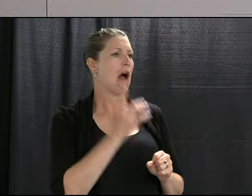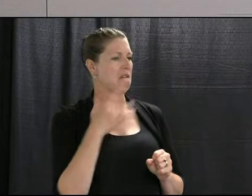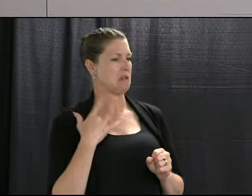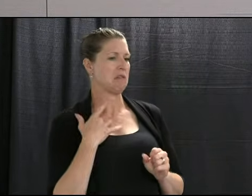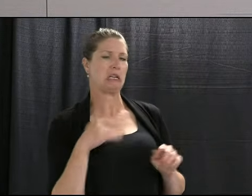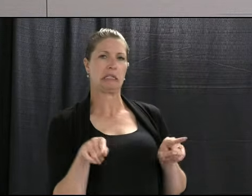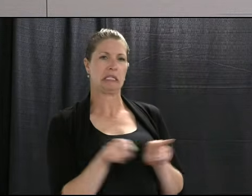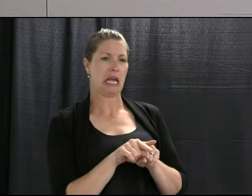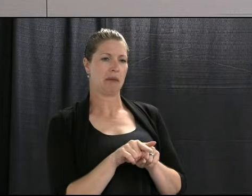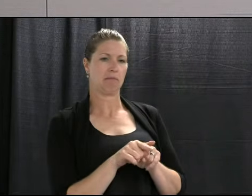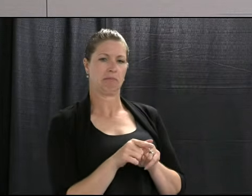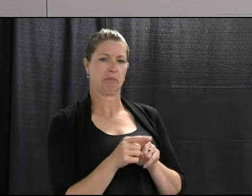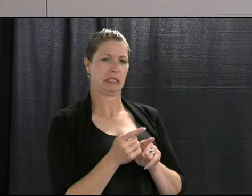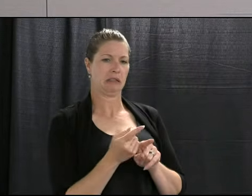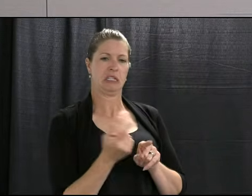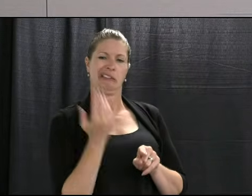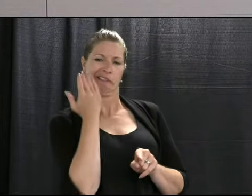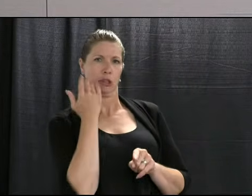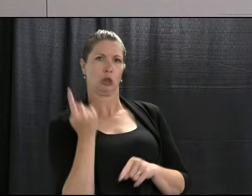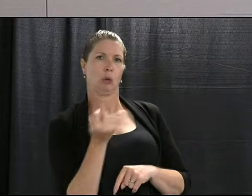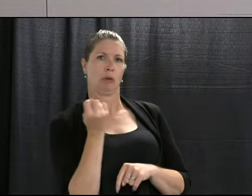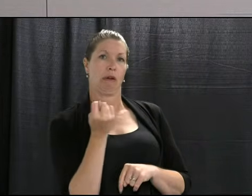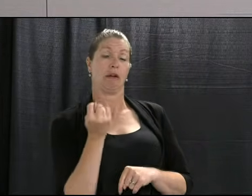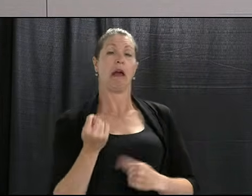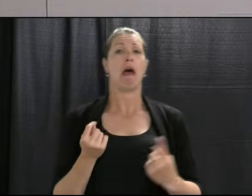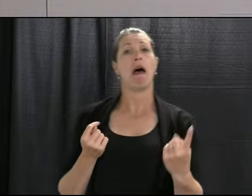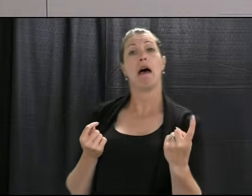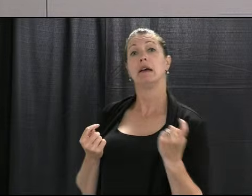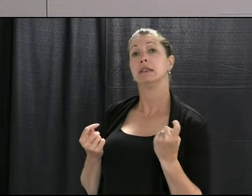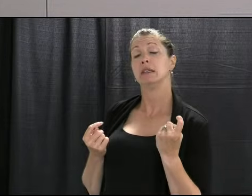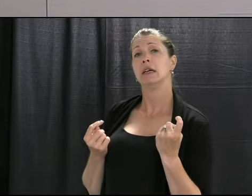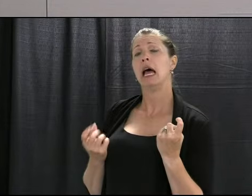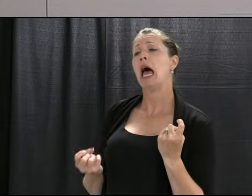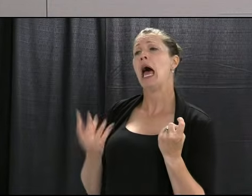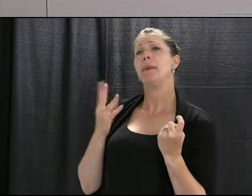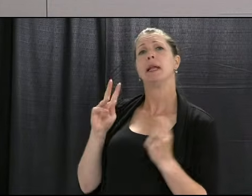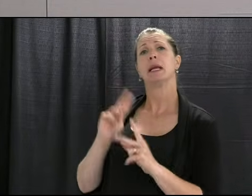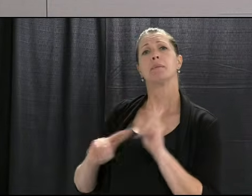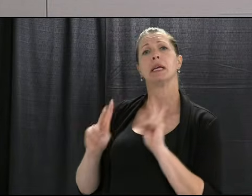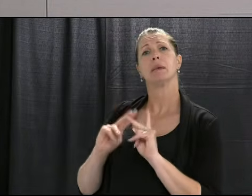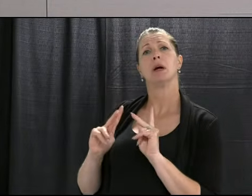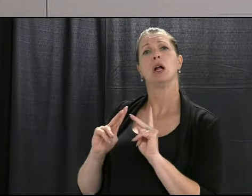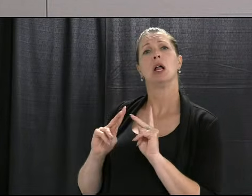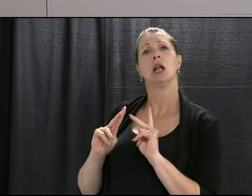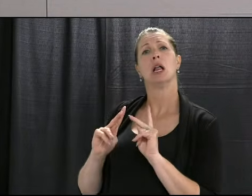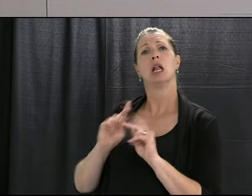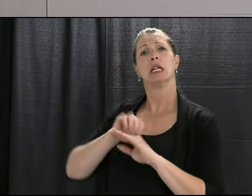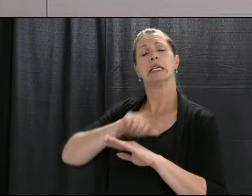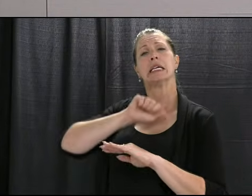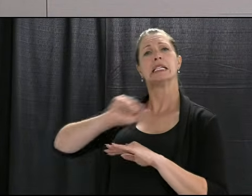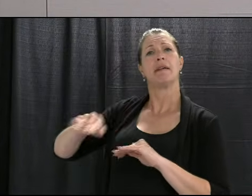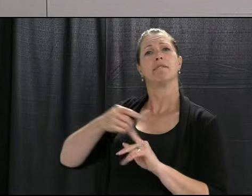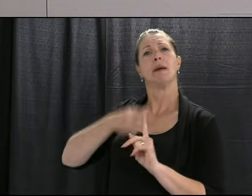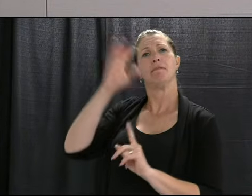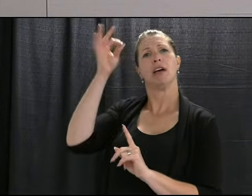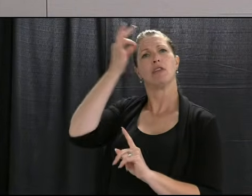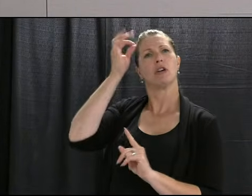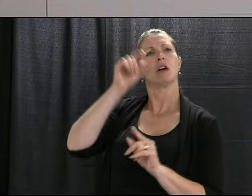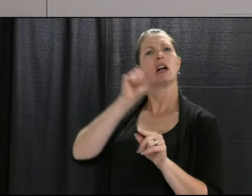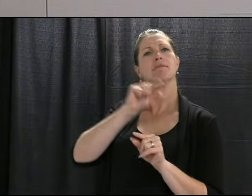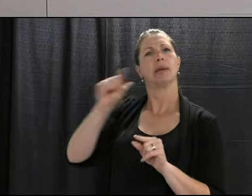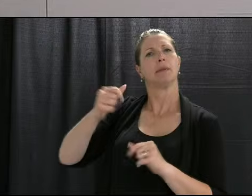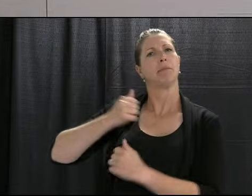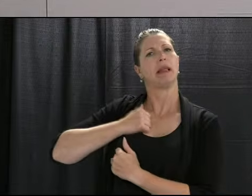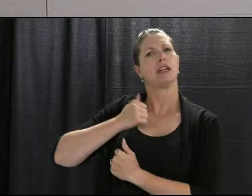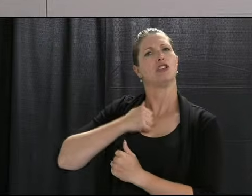since Tuesday. How many people are going to be sent by the feds, and when are they actually going to arrive in the province?